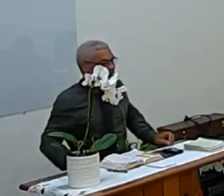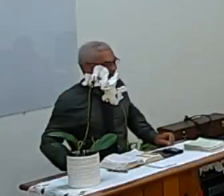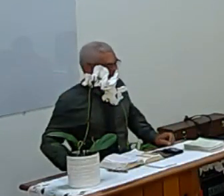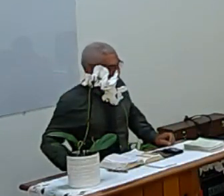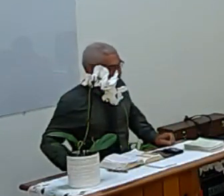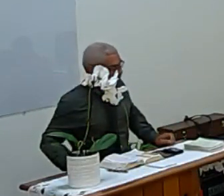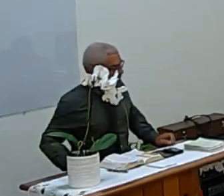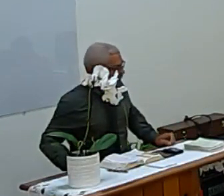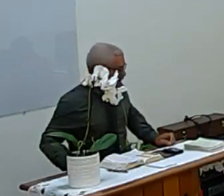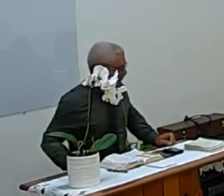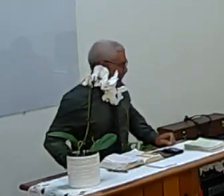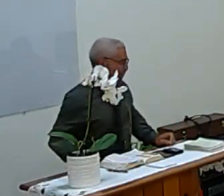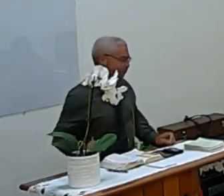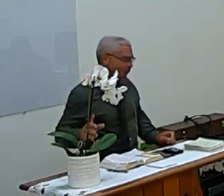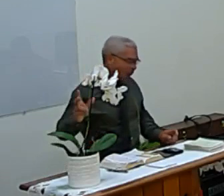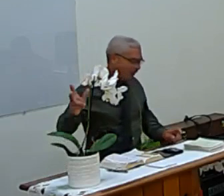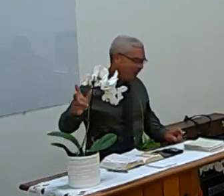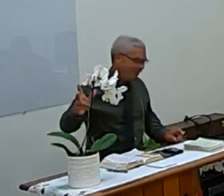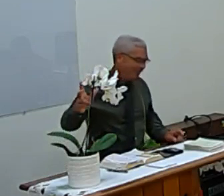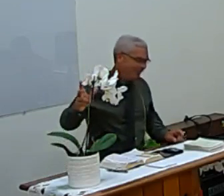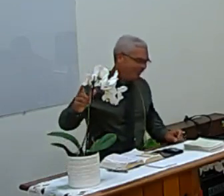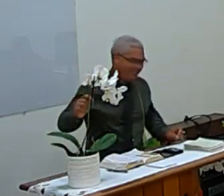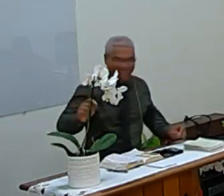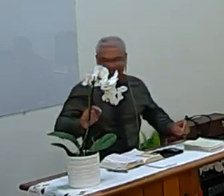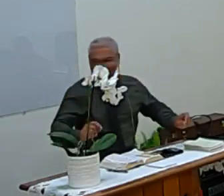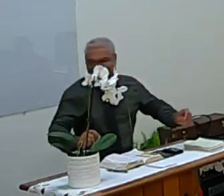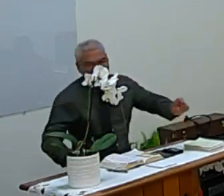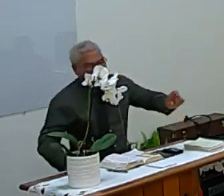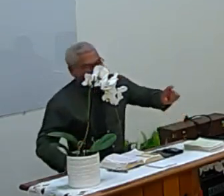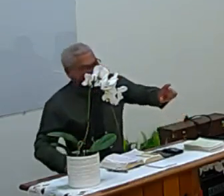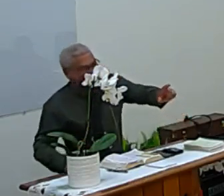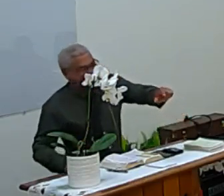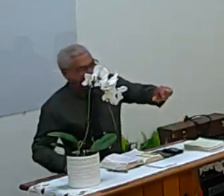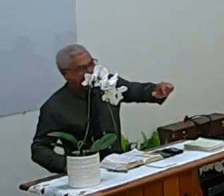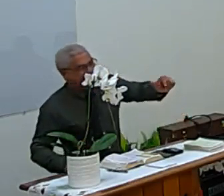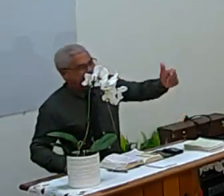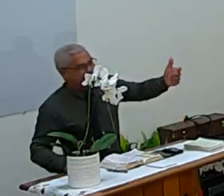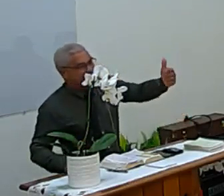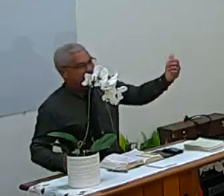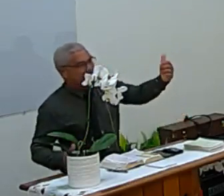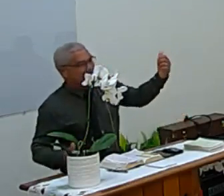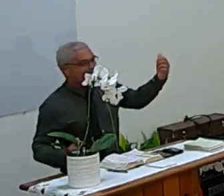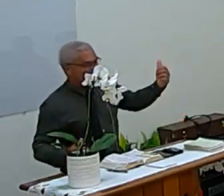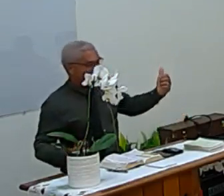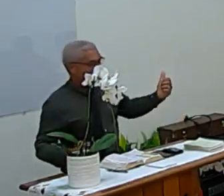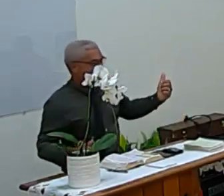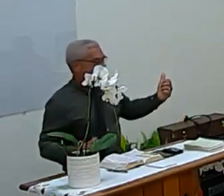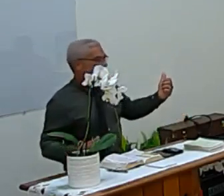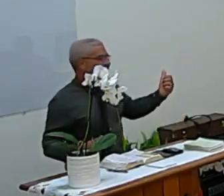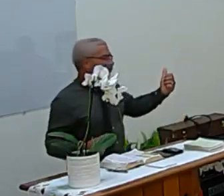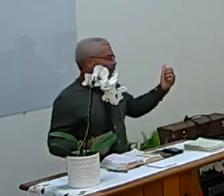Pastor Judas, you sent a message in Teixeira de Freitas. He said the phone